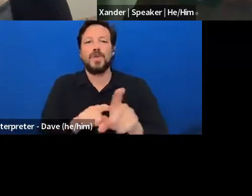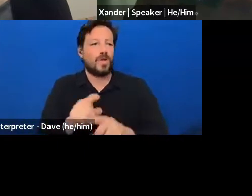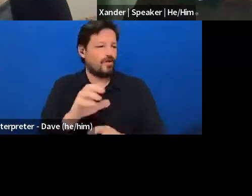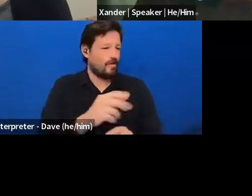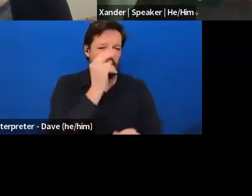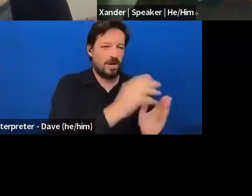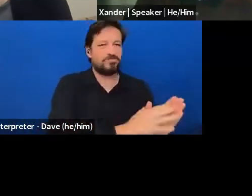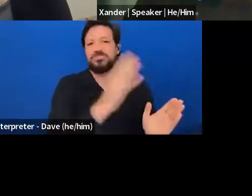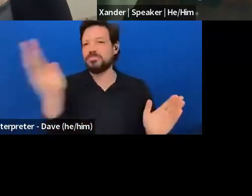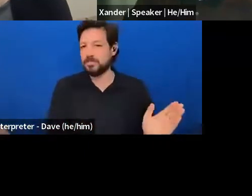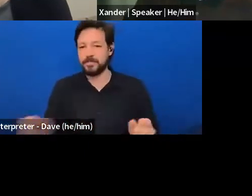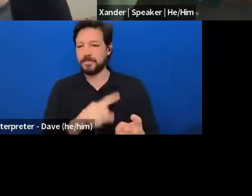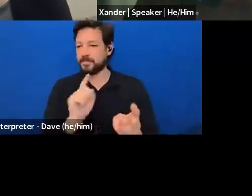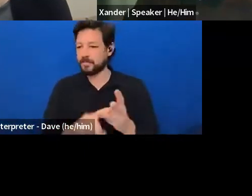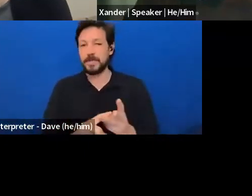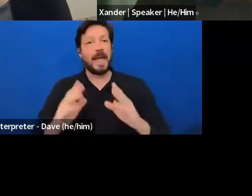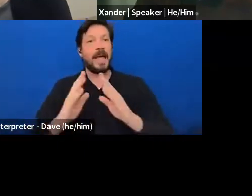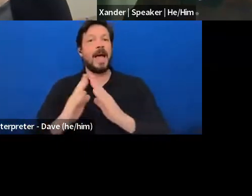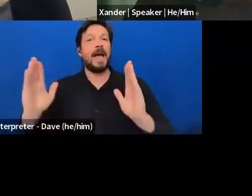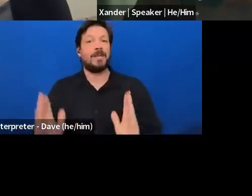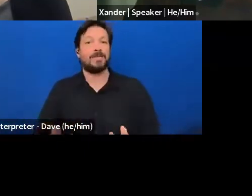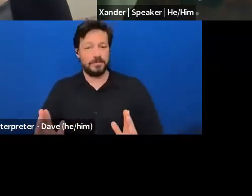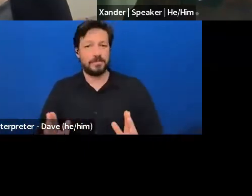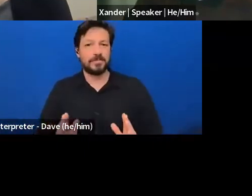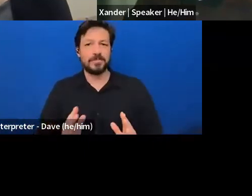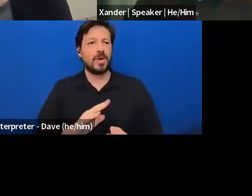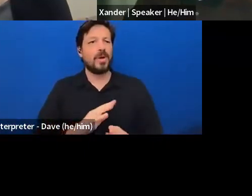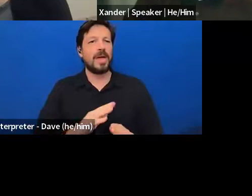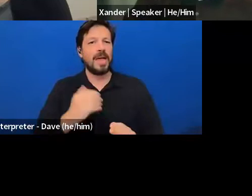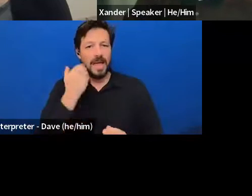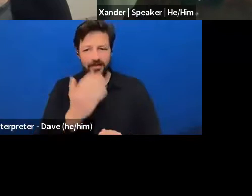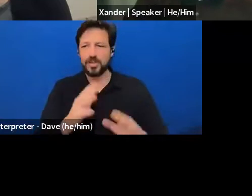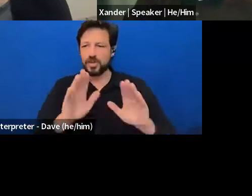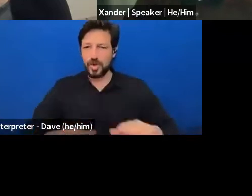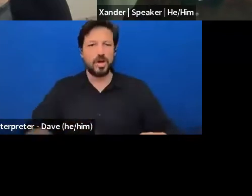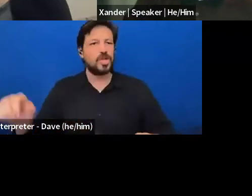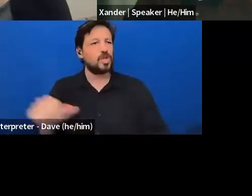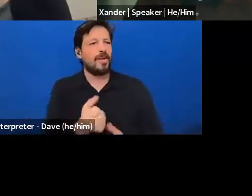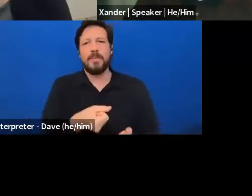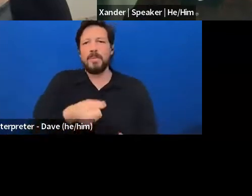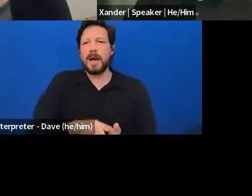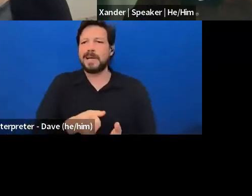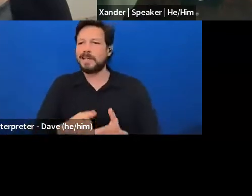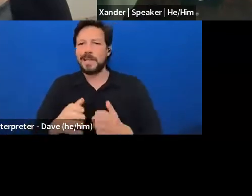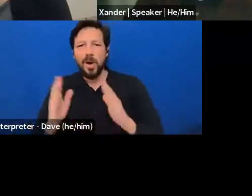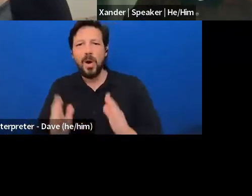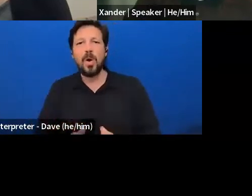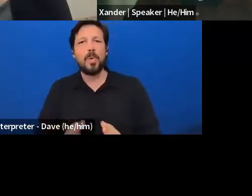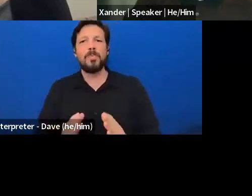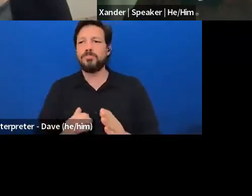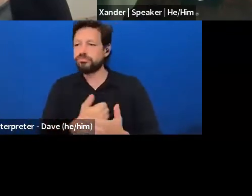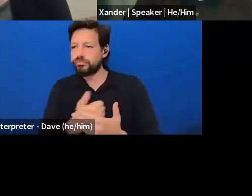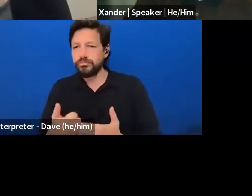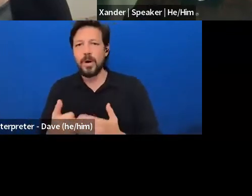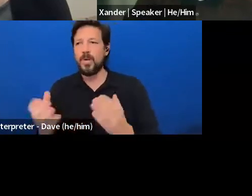Number 3, housing. Every child should have the basics of living, including a stable, secure home with a decent